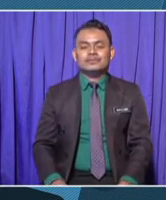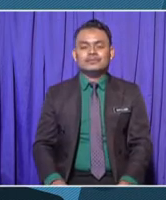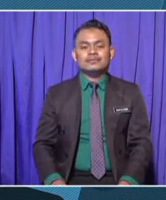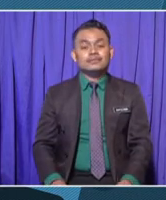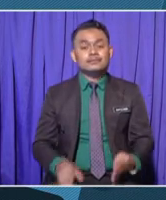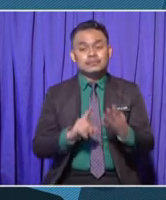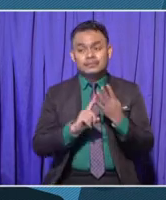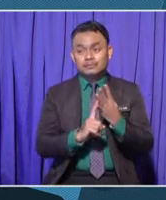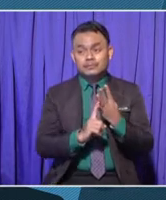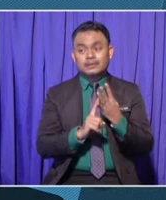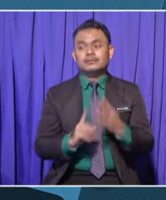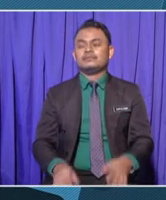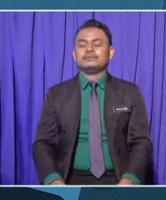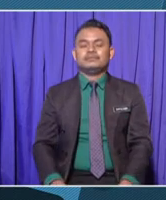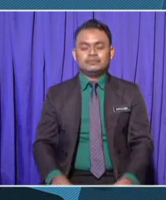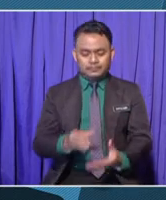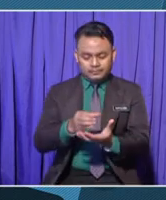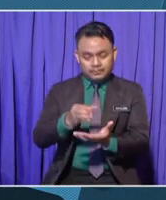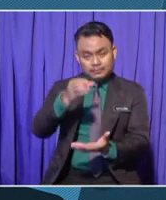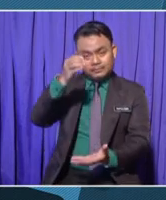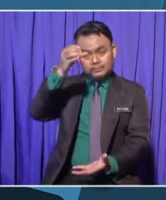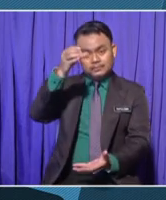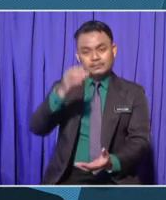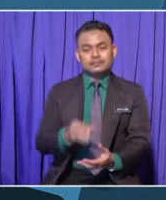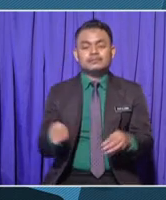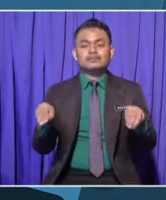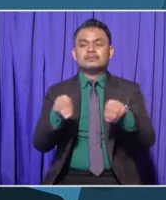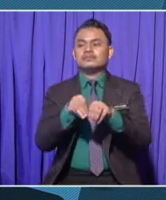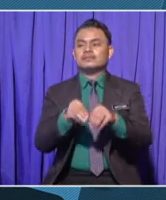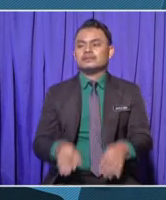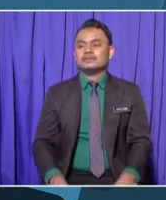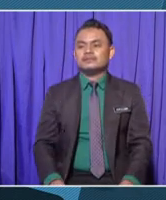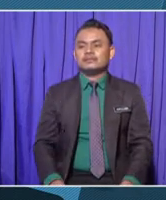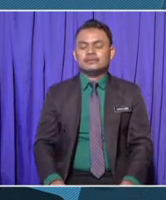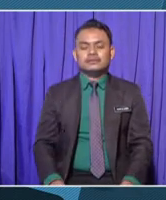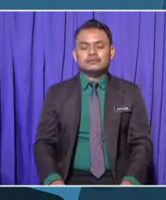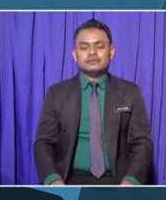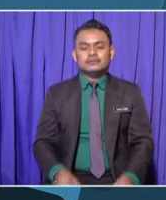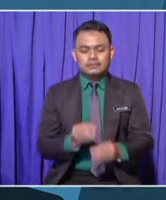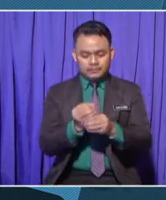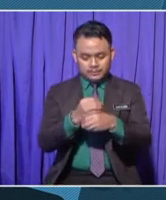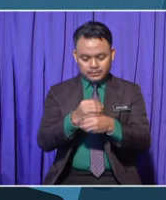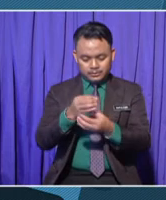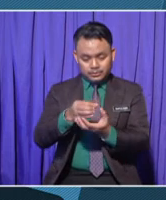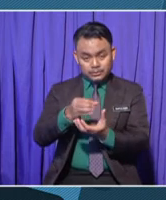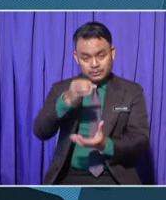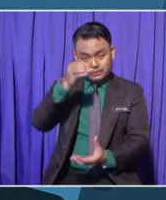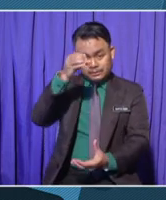The fourth is a cylinder magnet. It is cylindrical in shape.